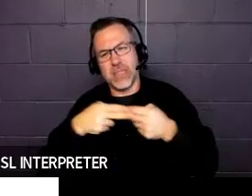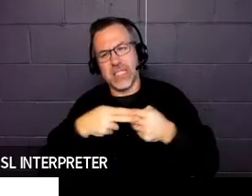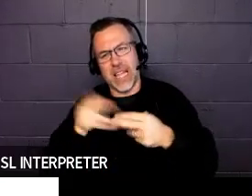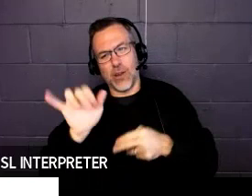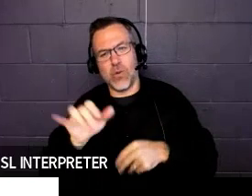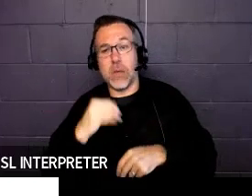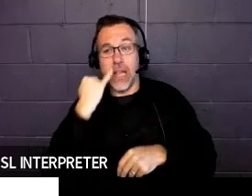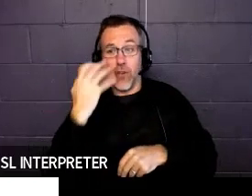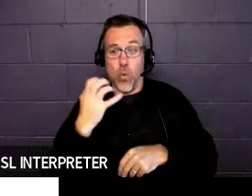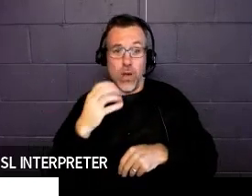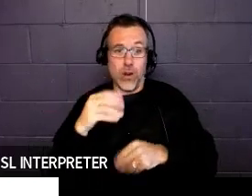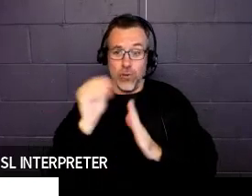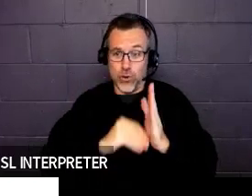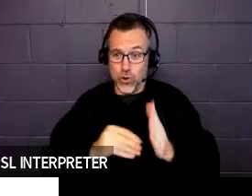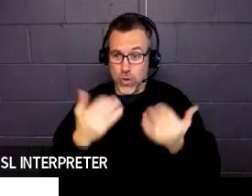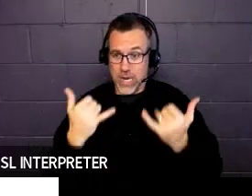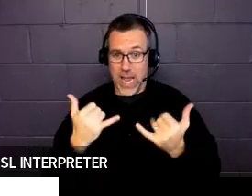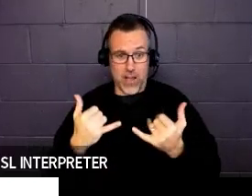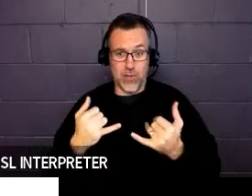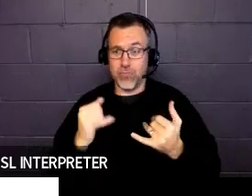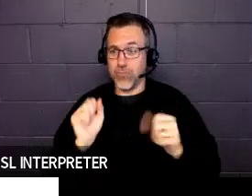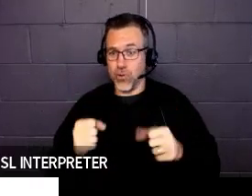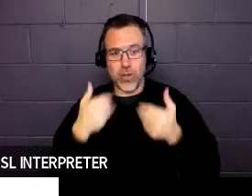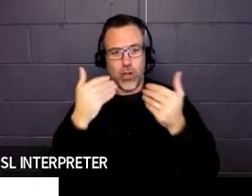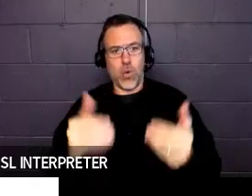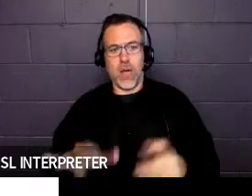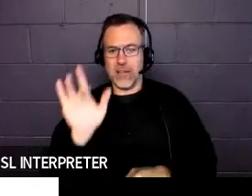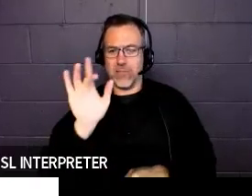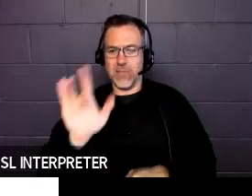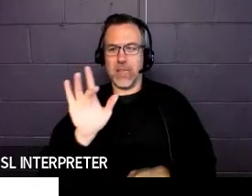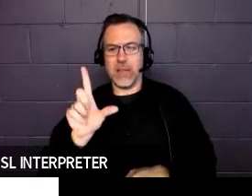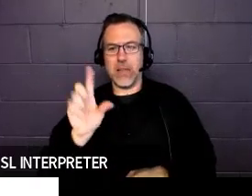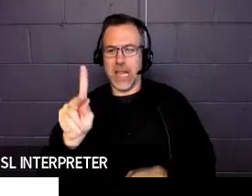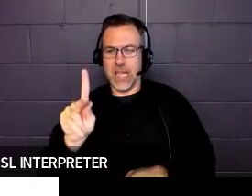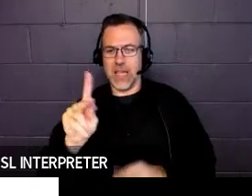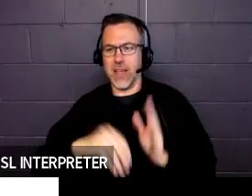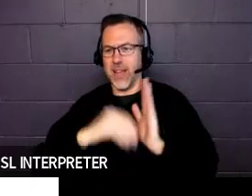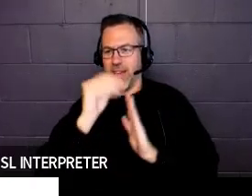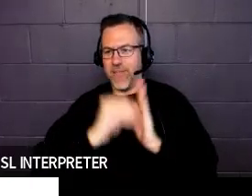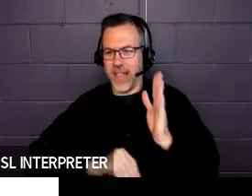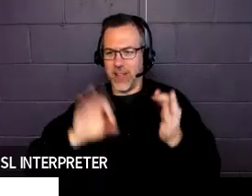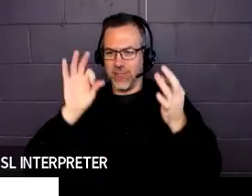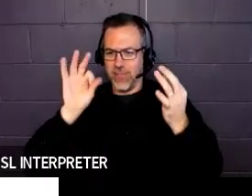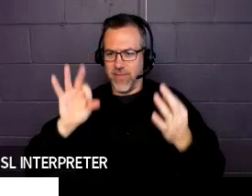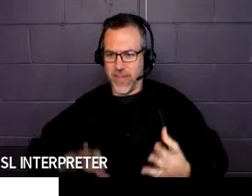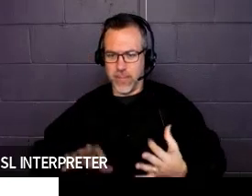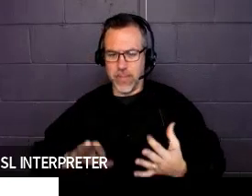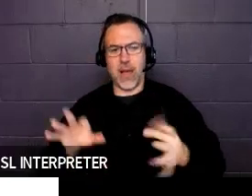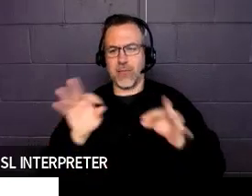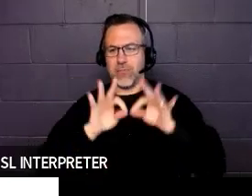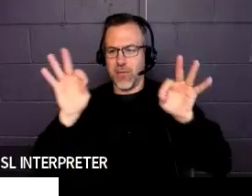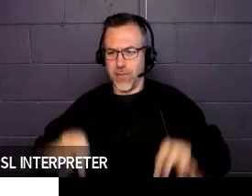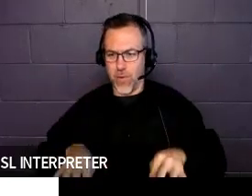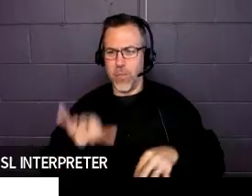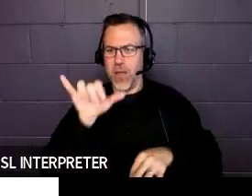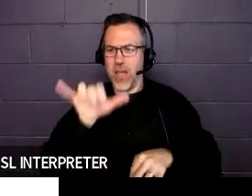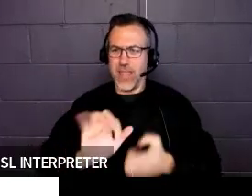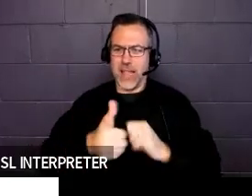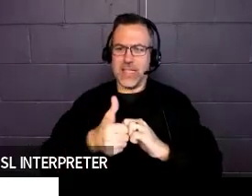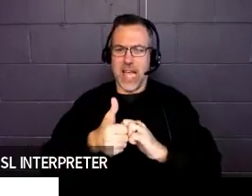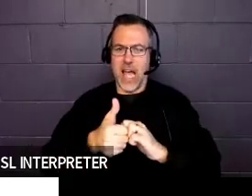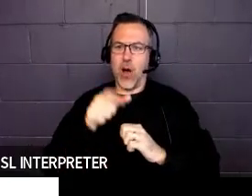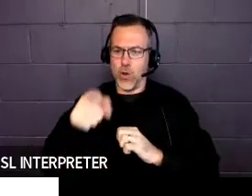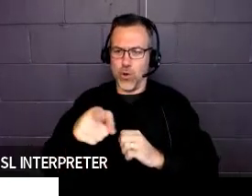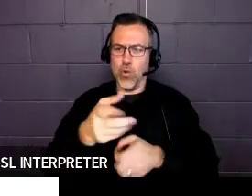want to do it right now and you're on a computer, you can go to that link and fill out this feedback form. And that's also how you get your contact hour